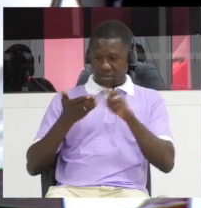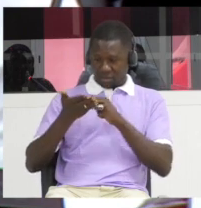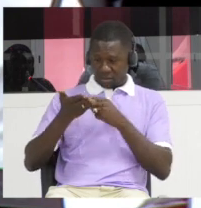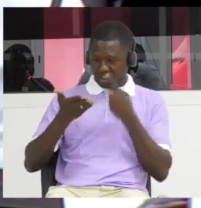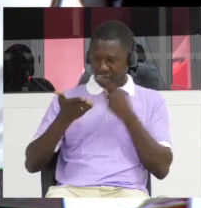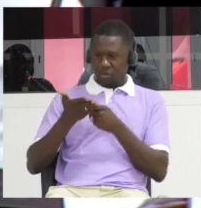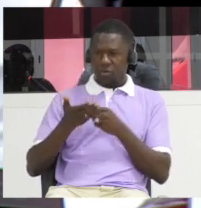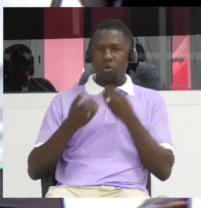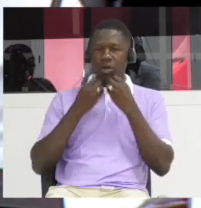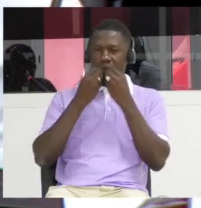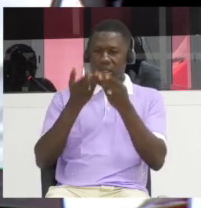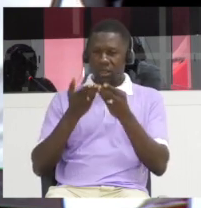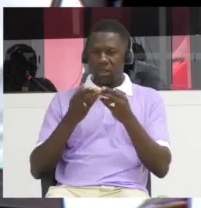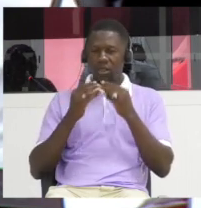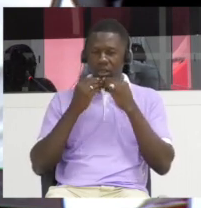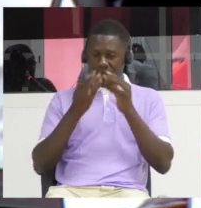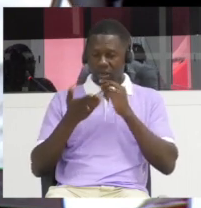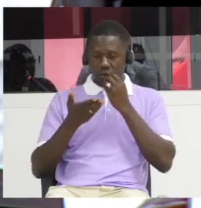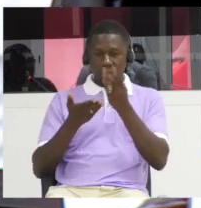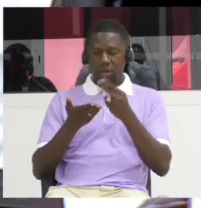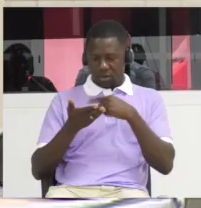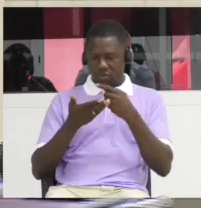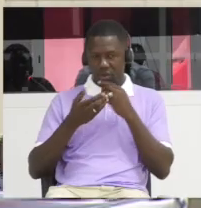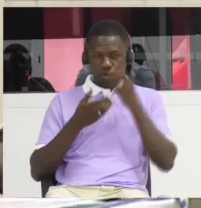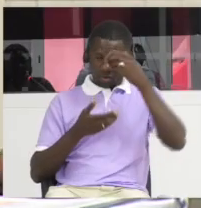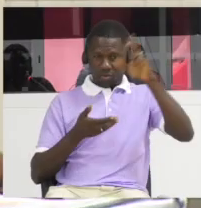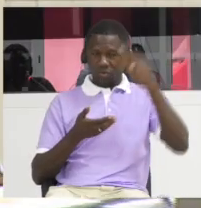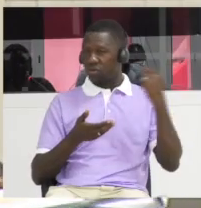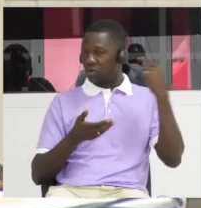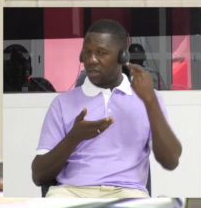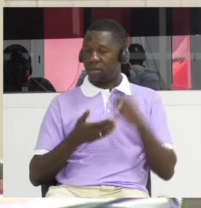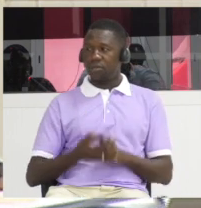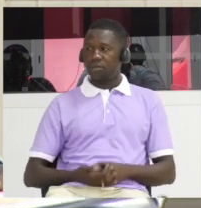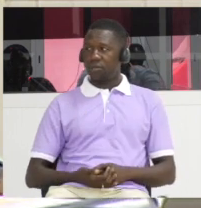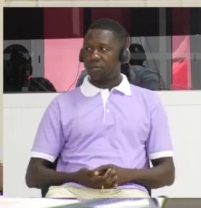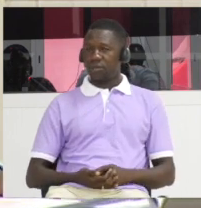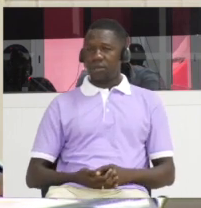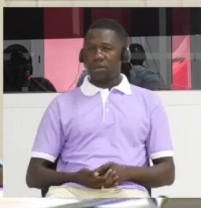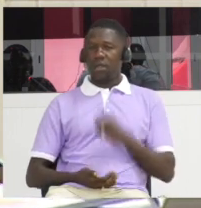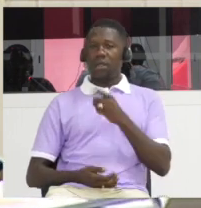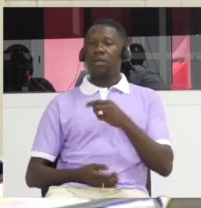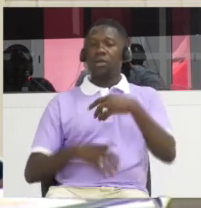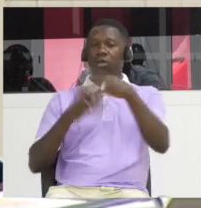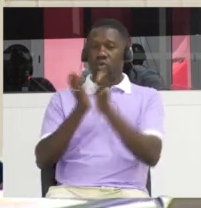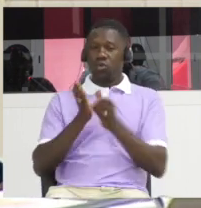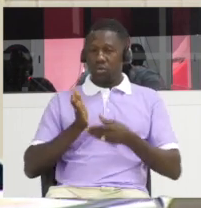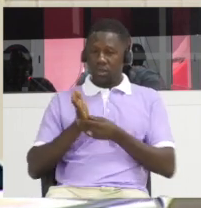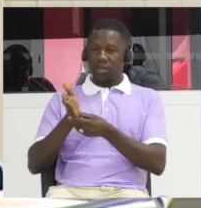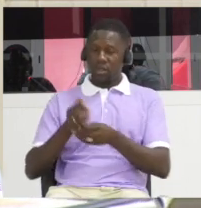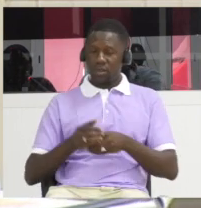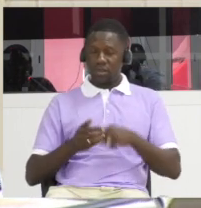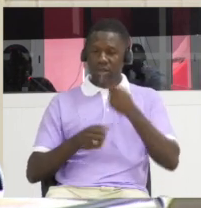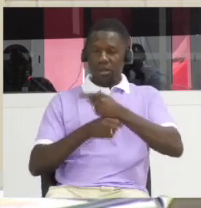that is highlighted. Could you kindly read it out to the Commission, please? Okay. The group leader as